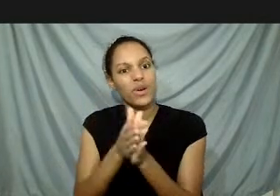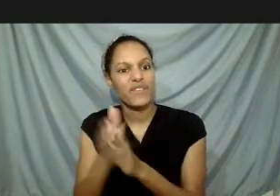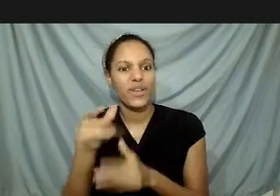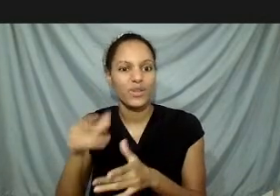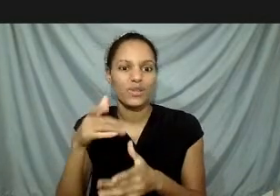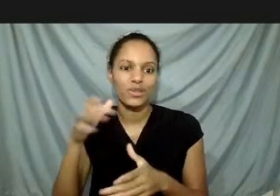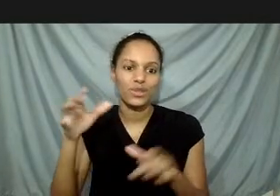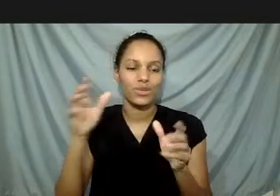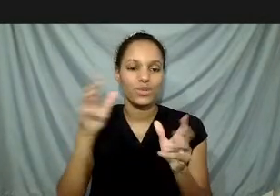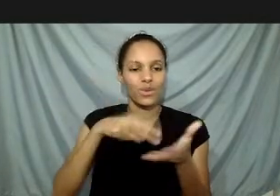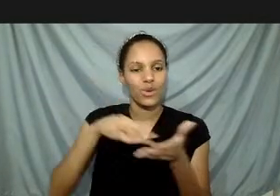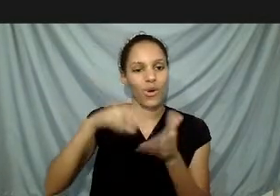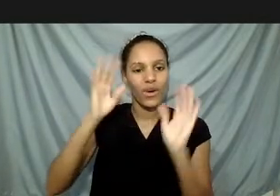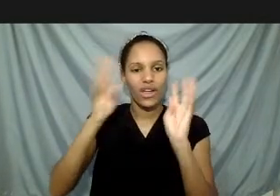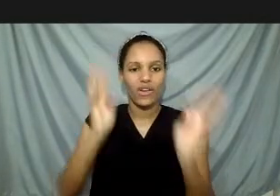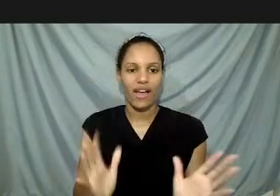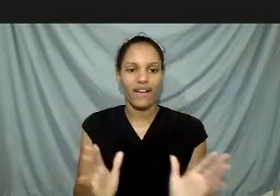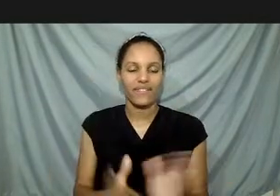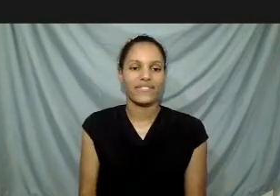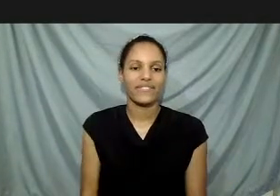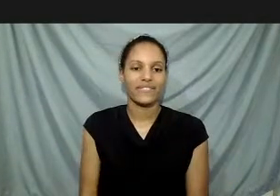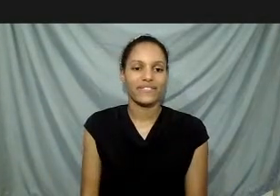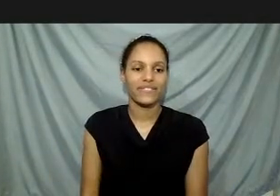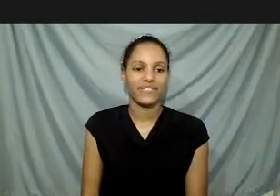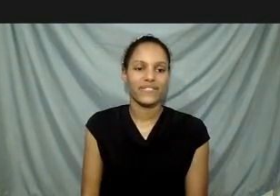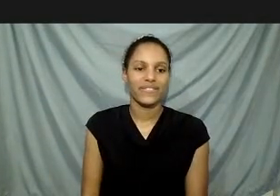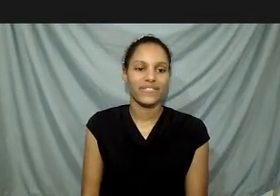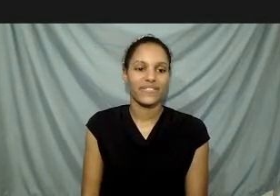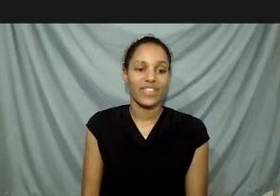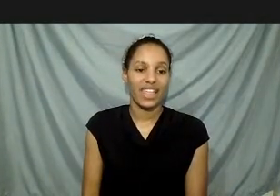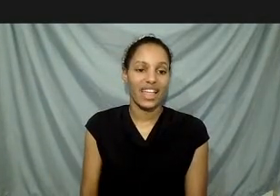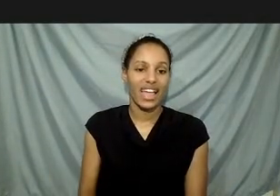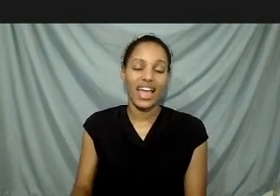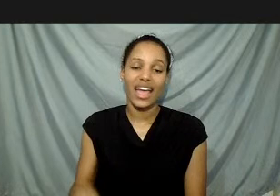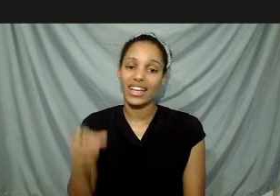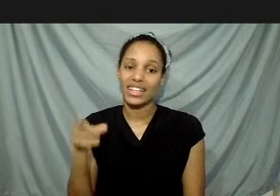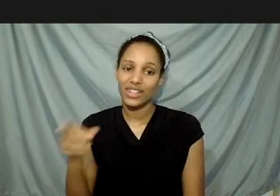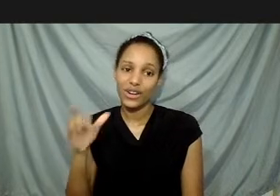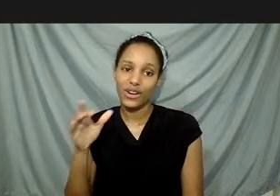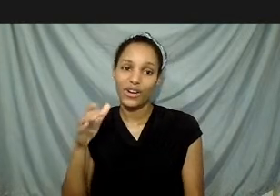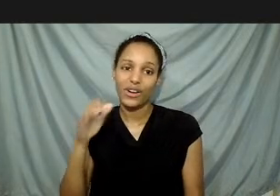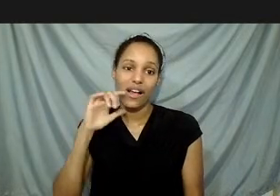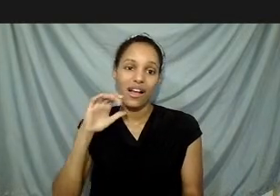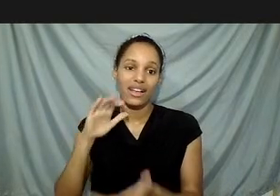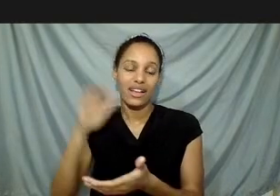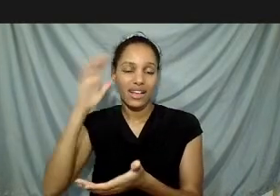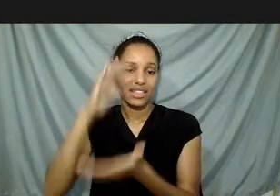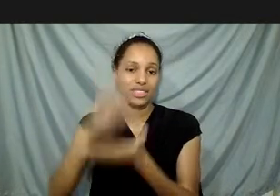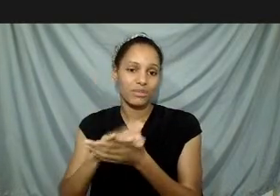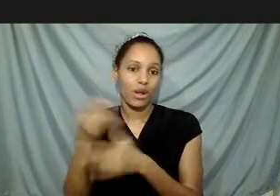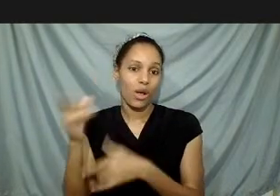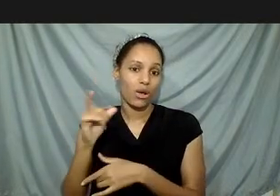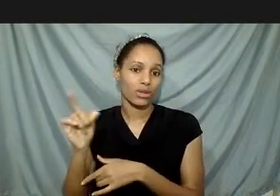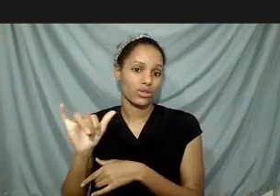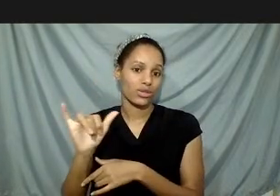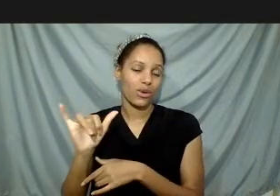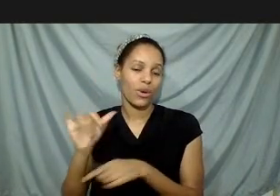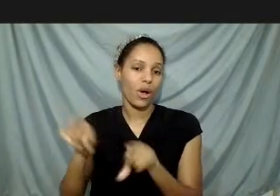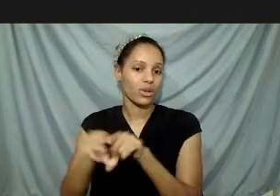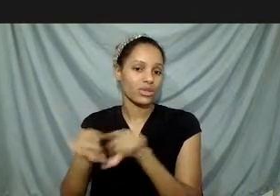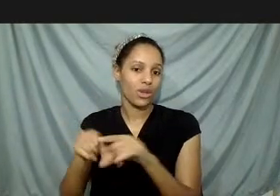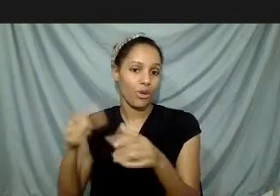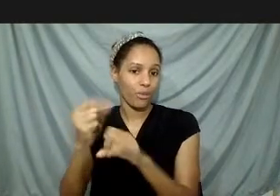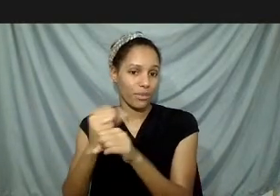Right? And Cynthia Oliver, who was on Black Stories, her husband also makes music. I'm just bringing the sex thing, but